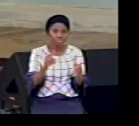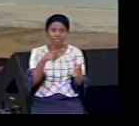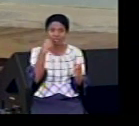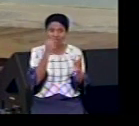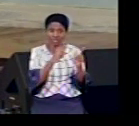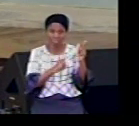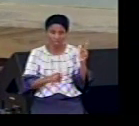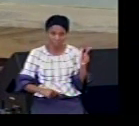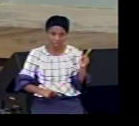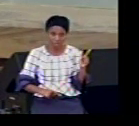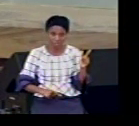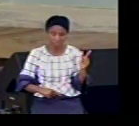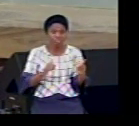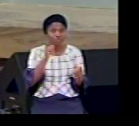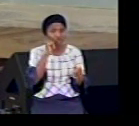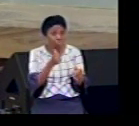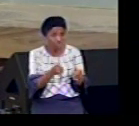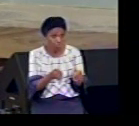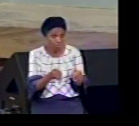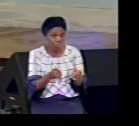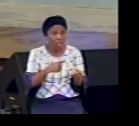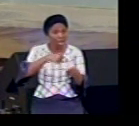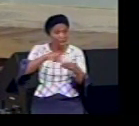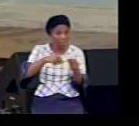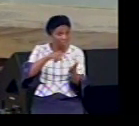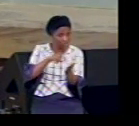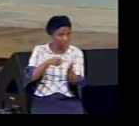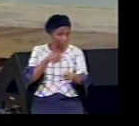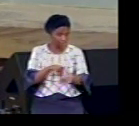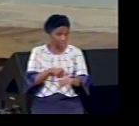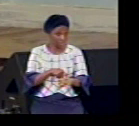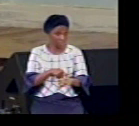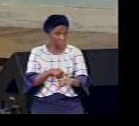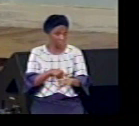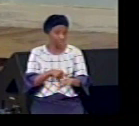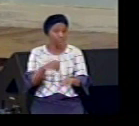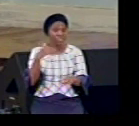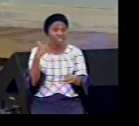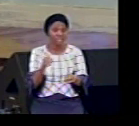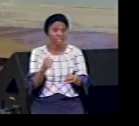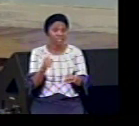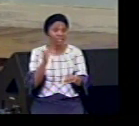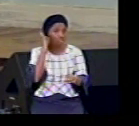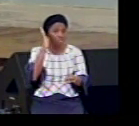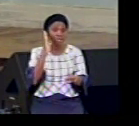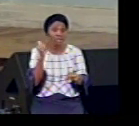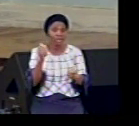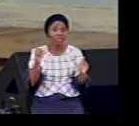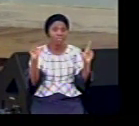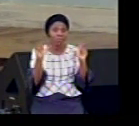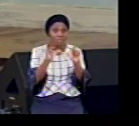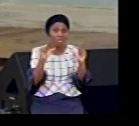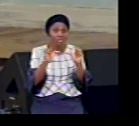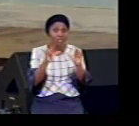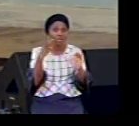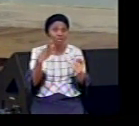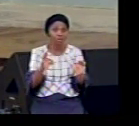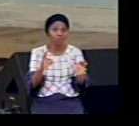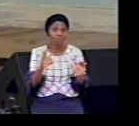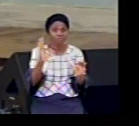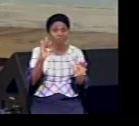says the Lord, tomorrow about this time shall a measure of fine